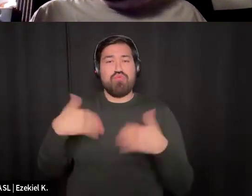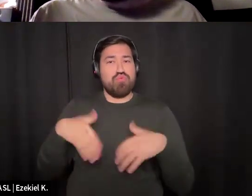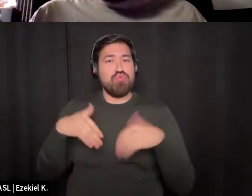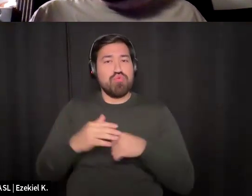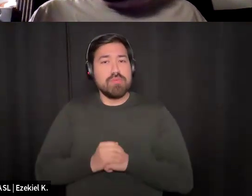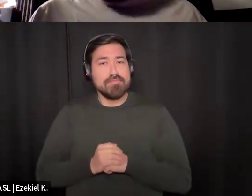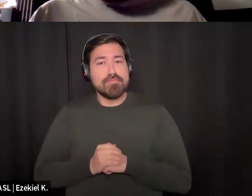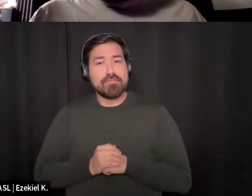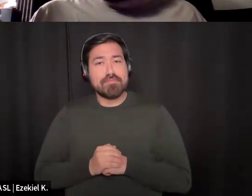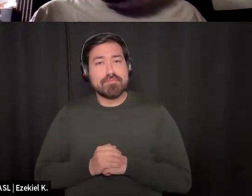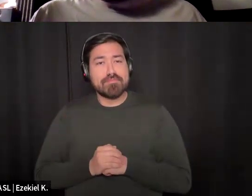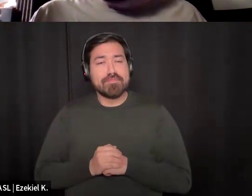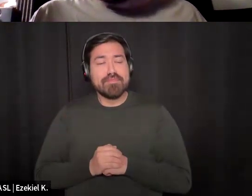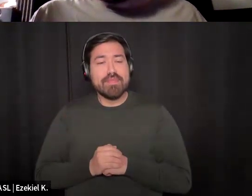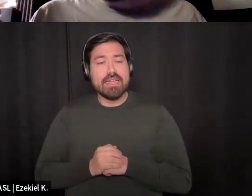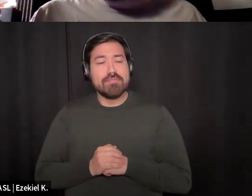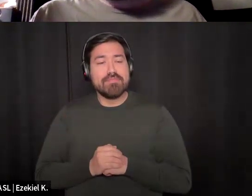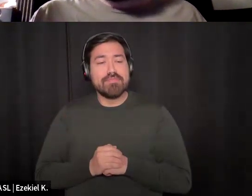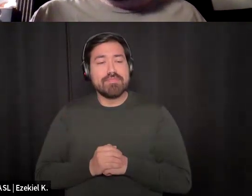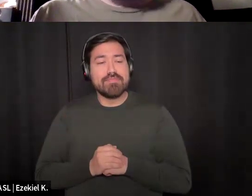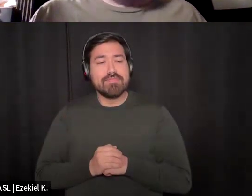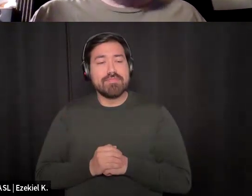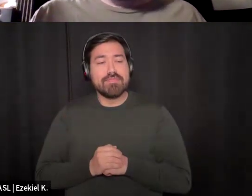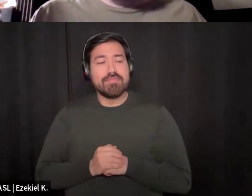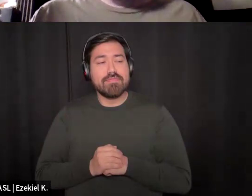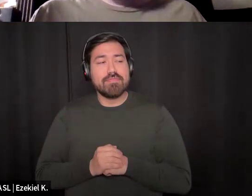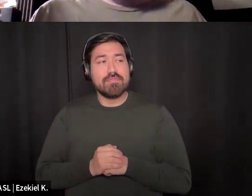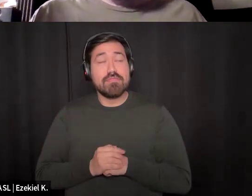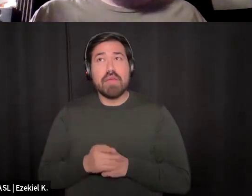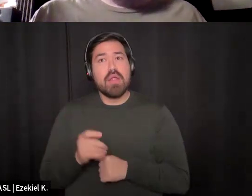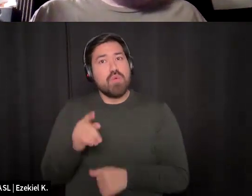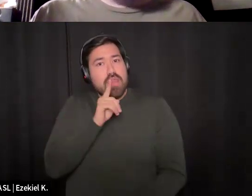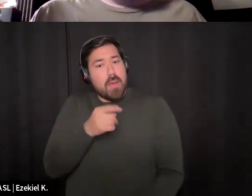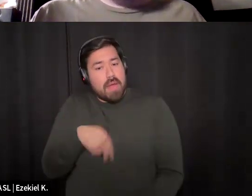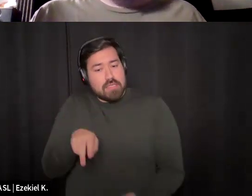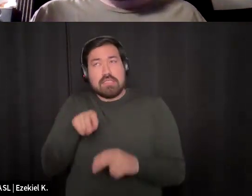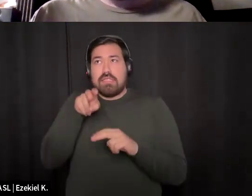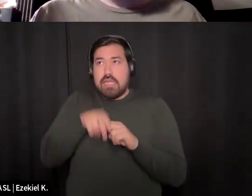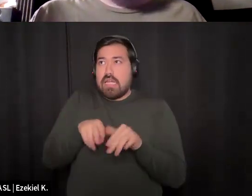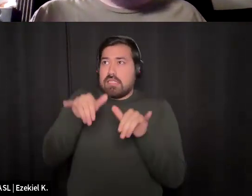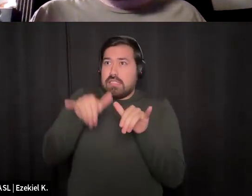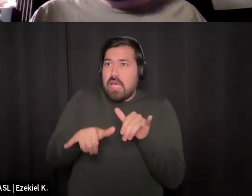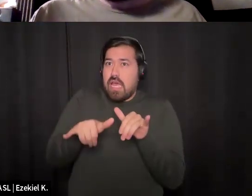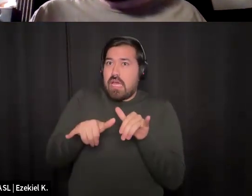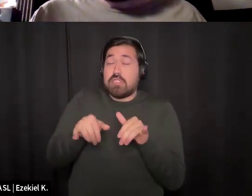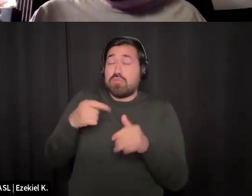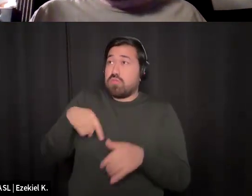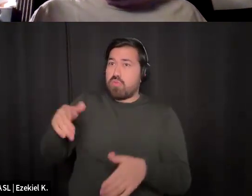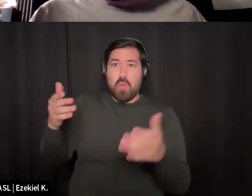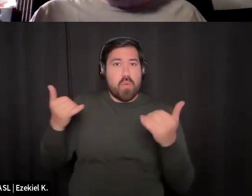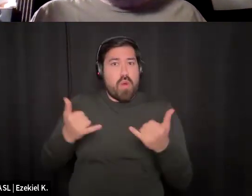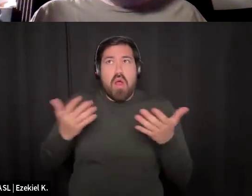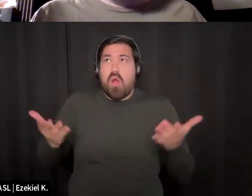think that that's like it's kind of like by staying still, paying attention to one bird, being present with that one